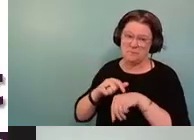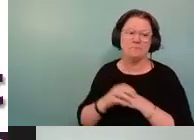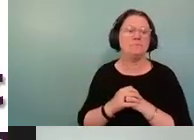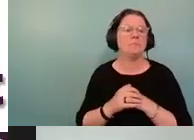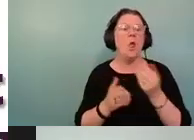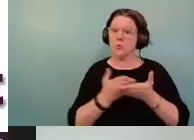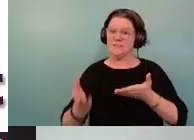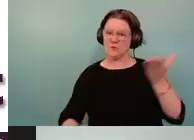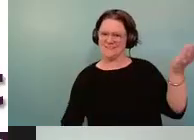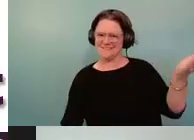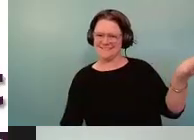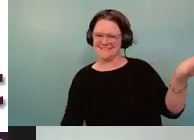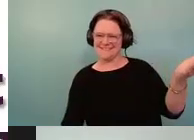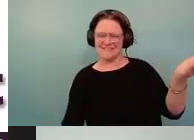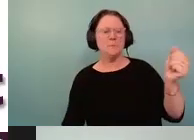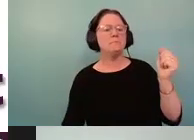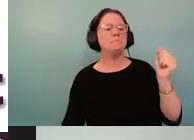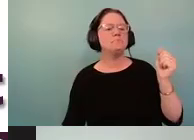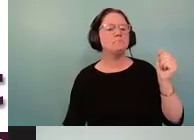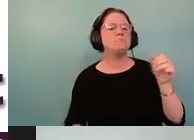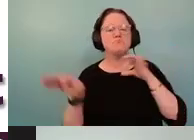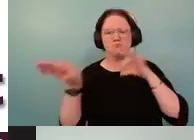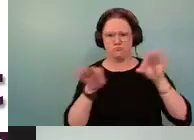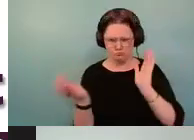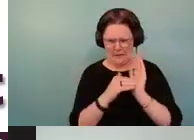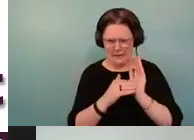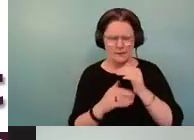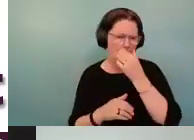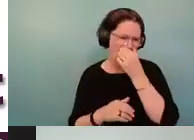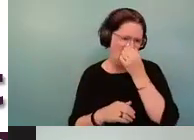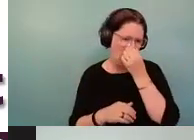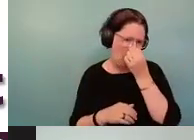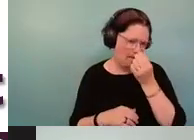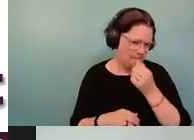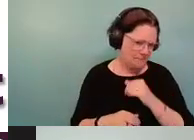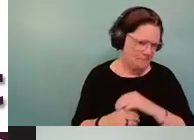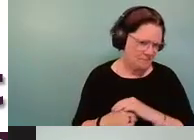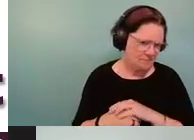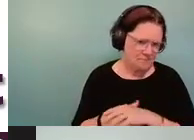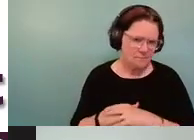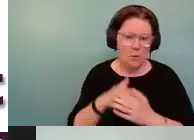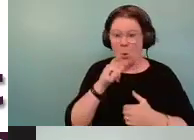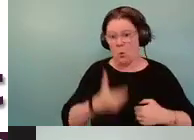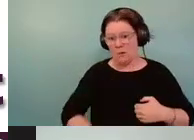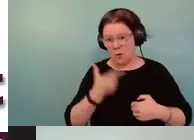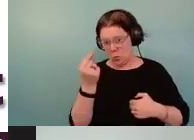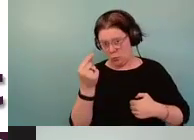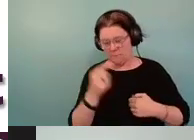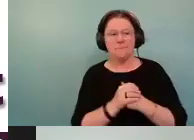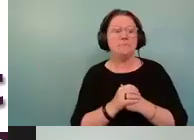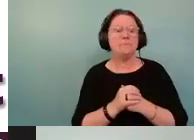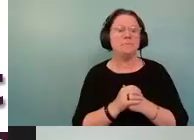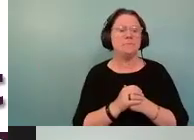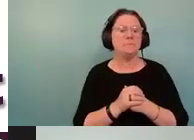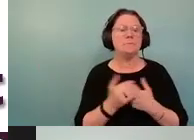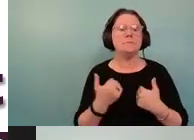So resources. I went over this last time, but I'm going to go over it each time just to remind you about who we are and what we do. So Disability